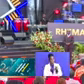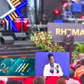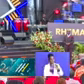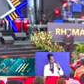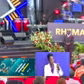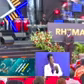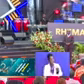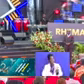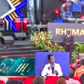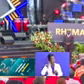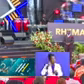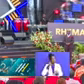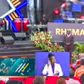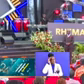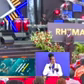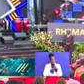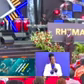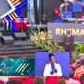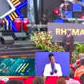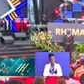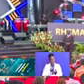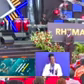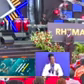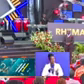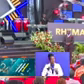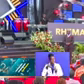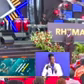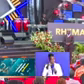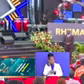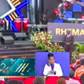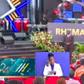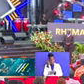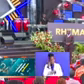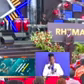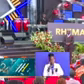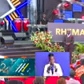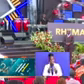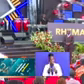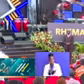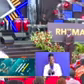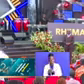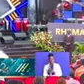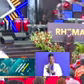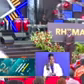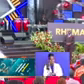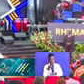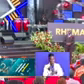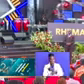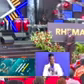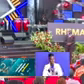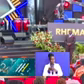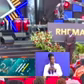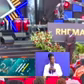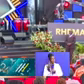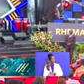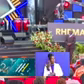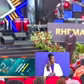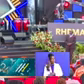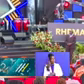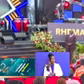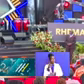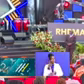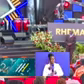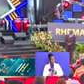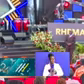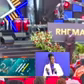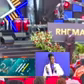family I always believe that I'm I'm special because when I was growing up listen when I was growing up there come